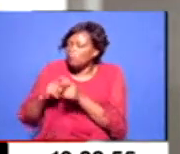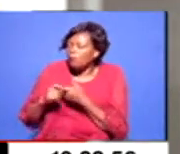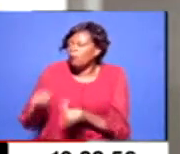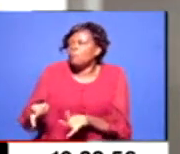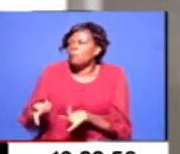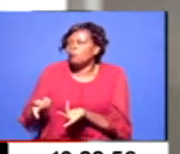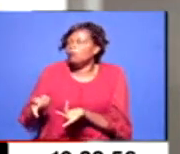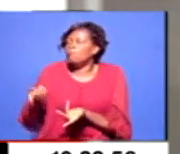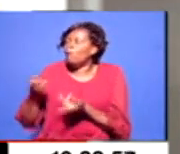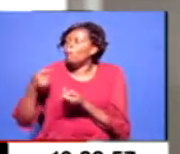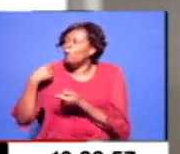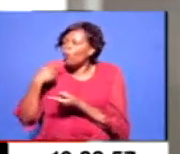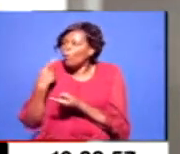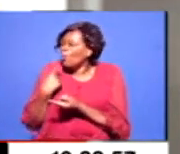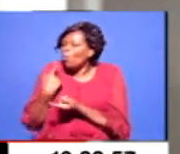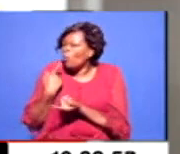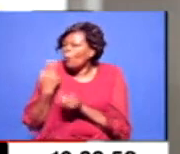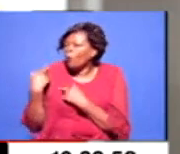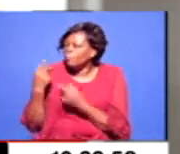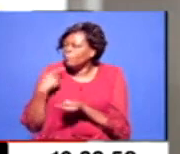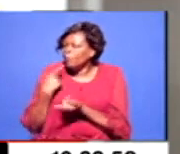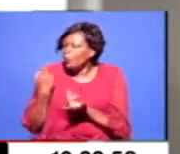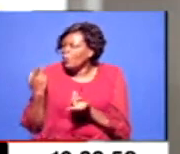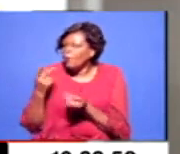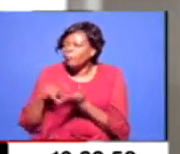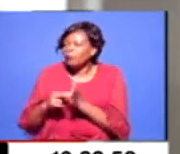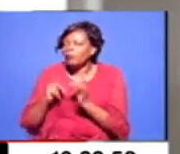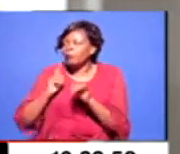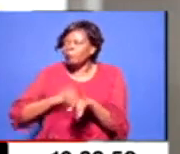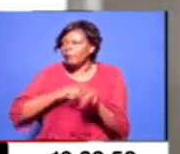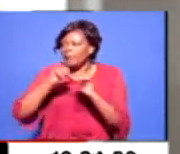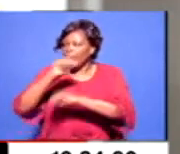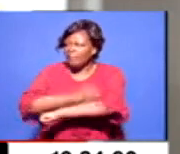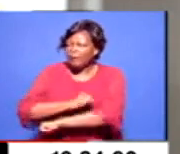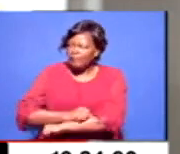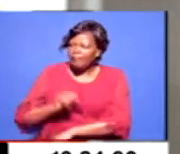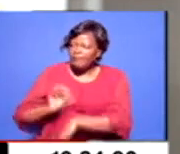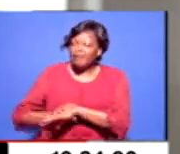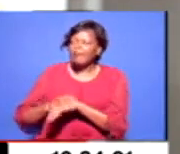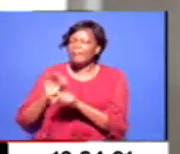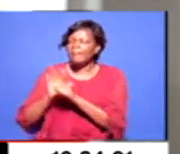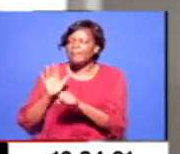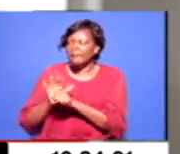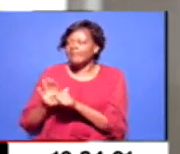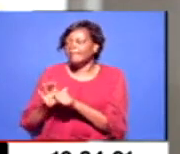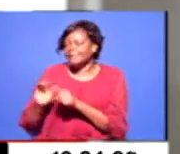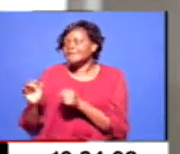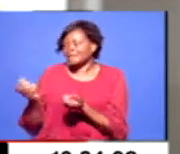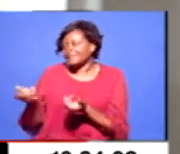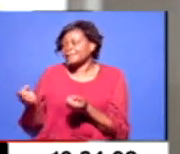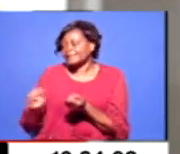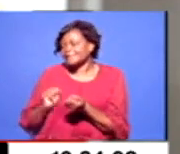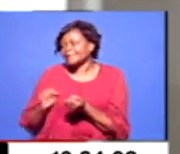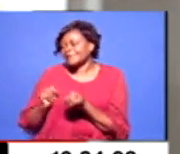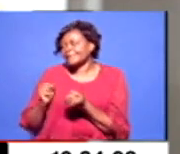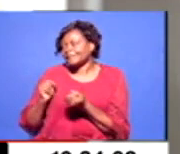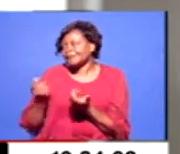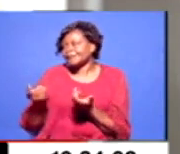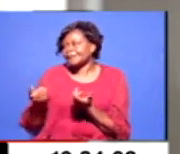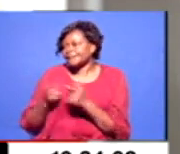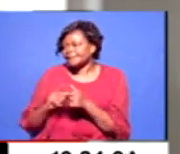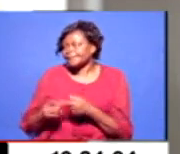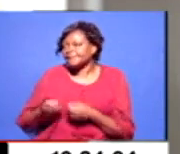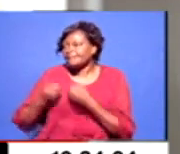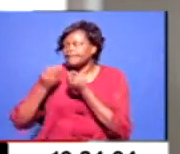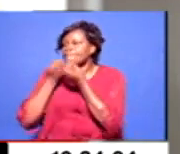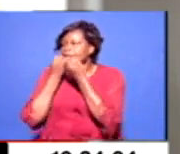girl? Who will talk to this young girl? So if you go to school, you'll get a good number of them. So by that, we'll still give them the right